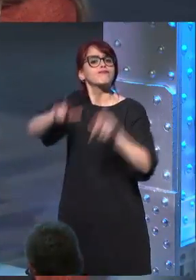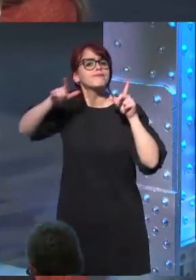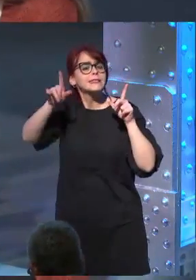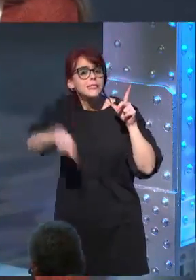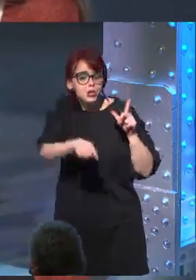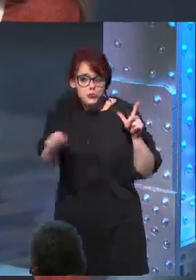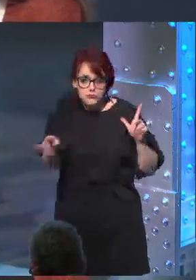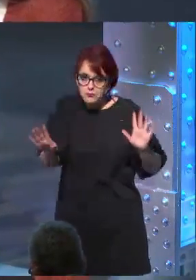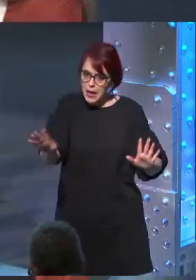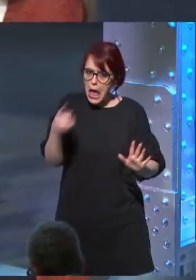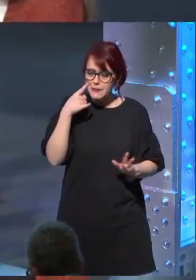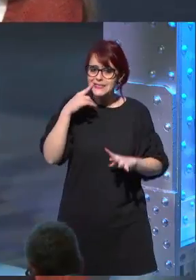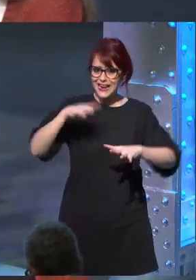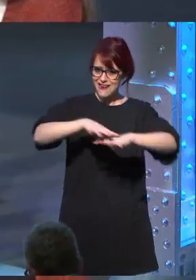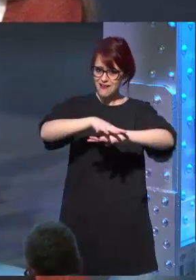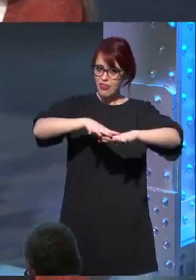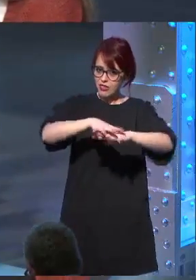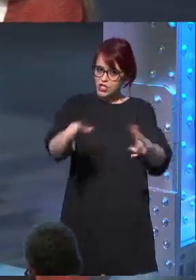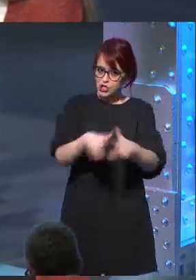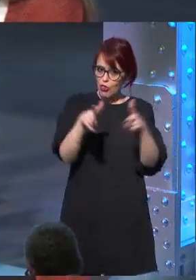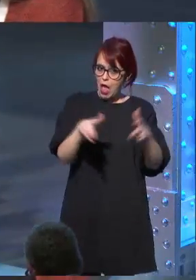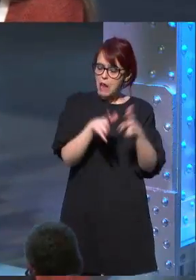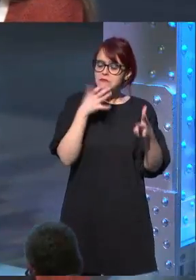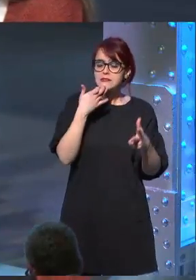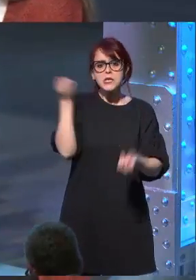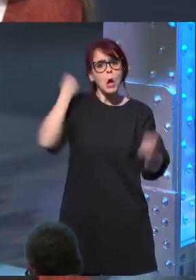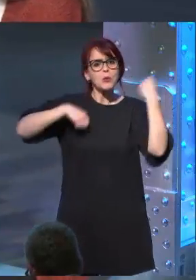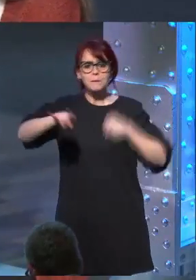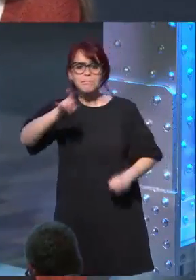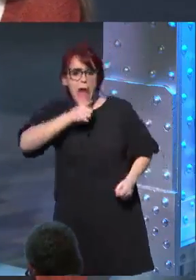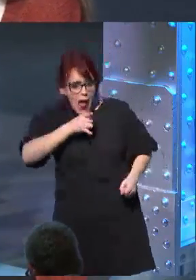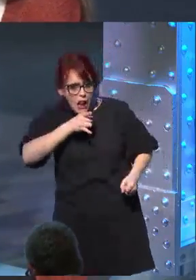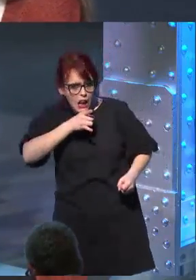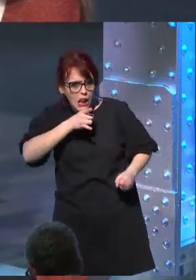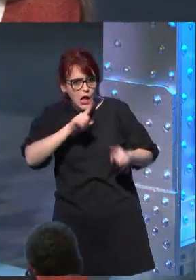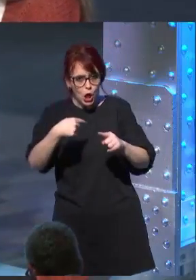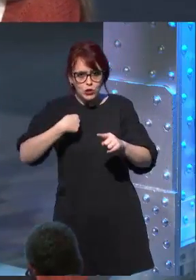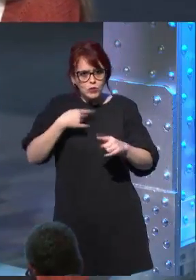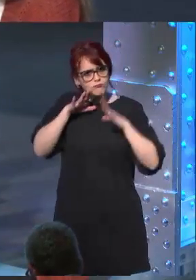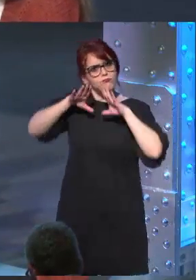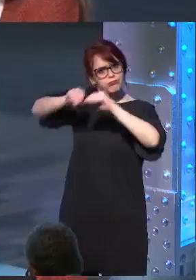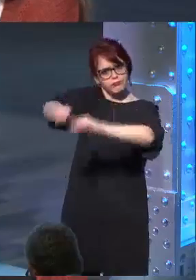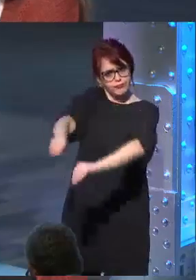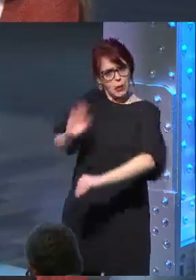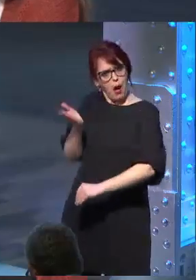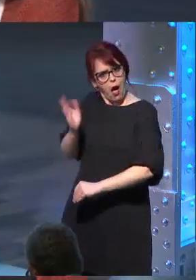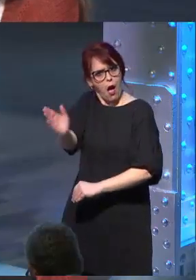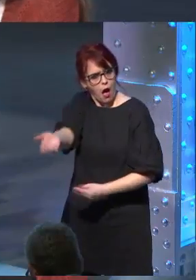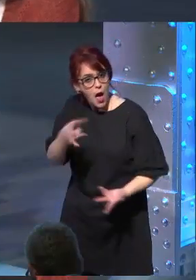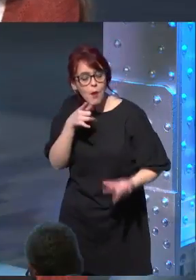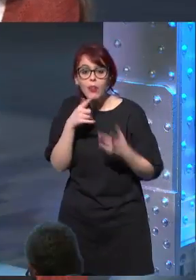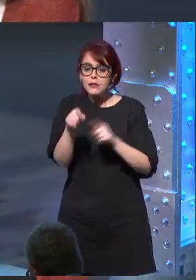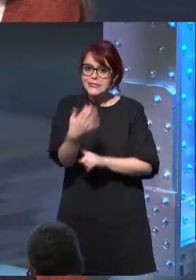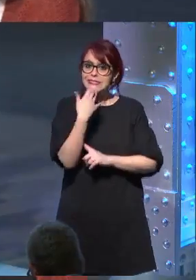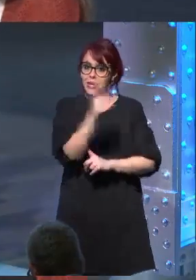wrong? When I think that somebody has done something wrong in the social media, we talk